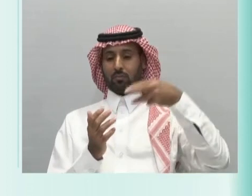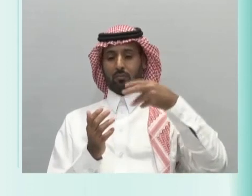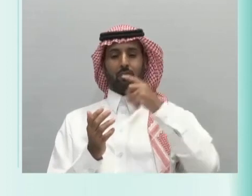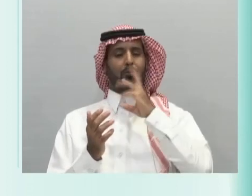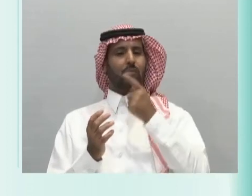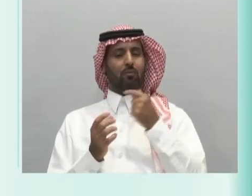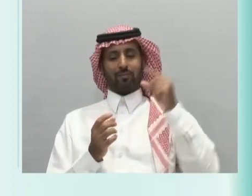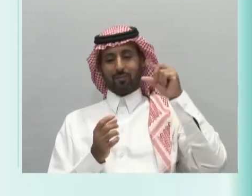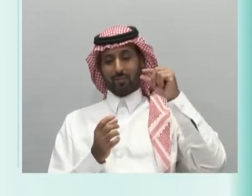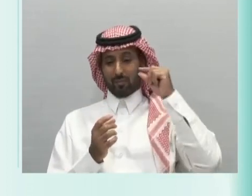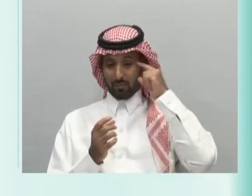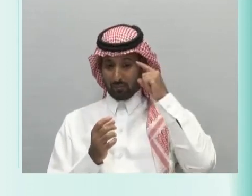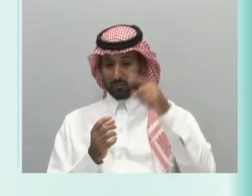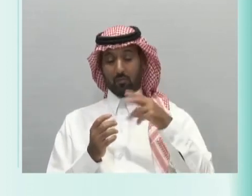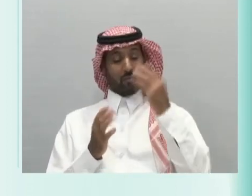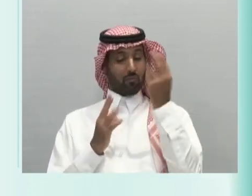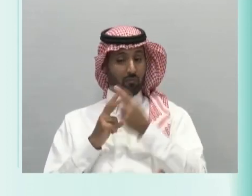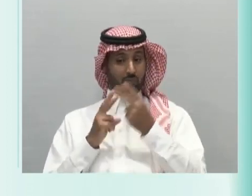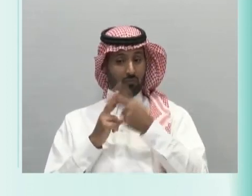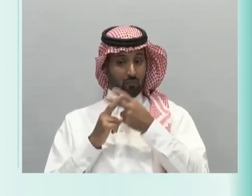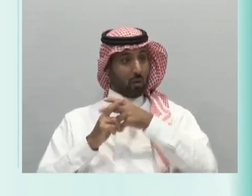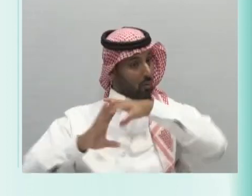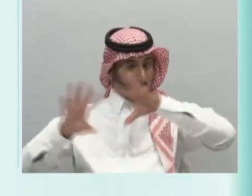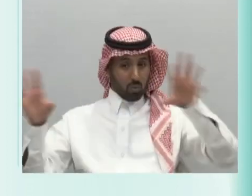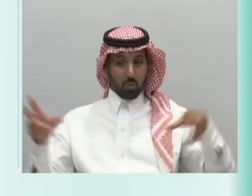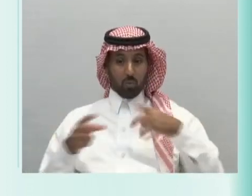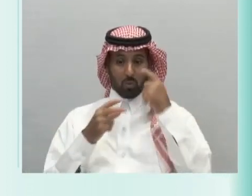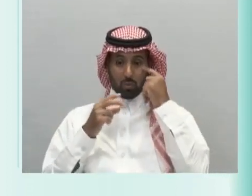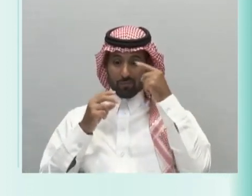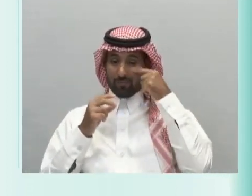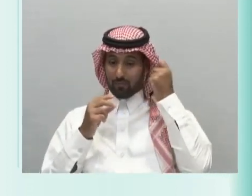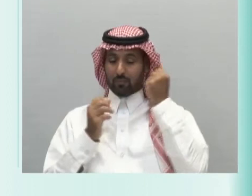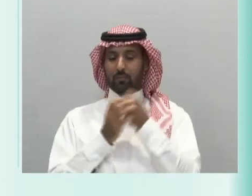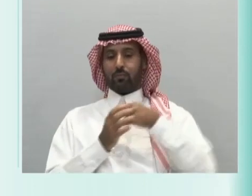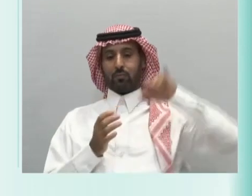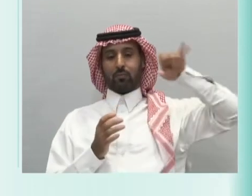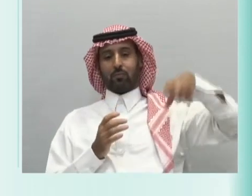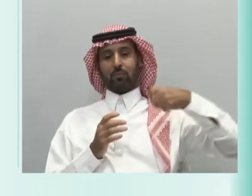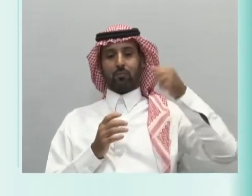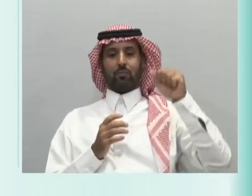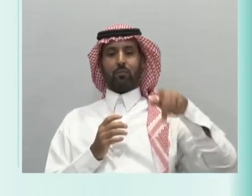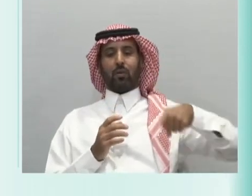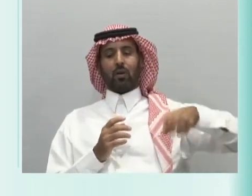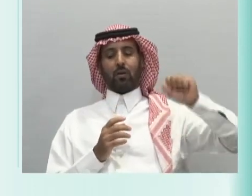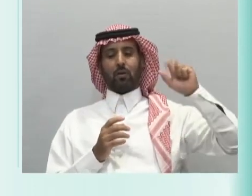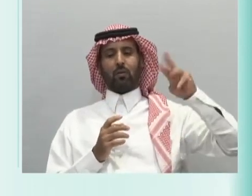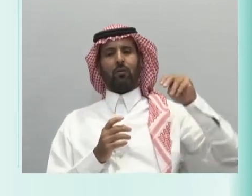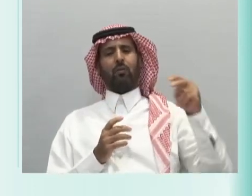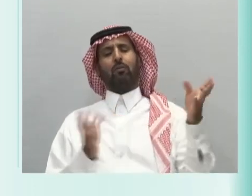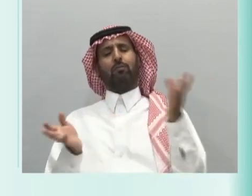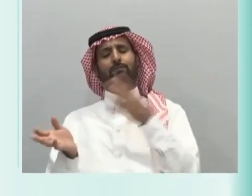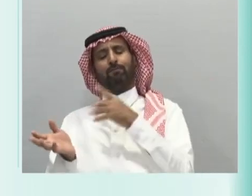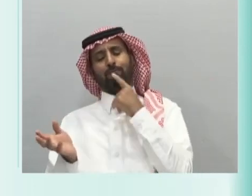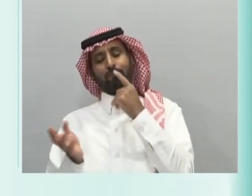Capsule hotels are popular in Japan. Are they? Yes, they are. Next, guests take a boat to